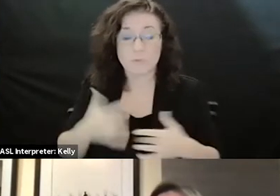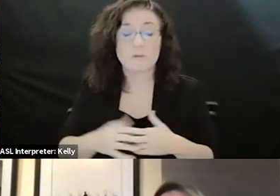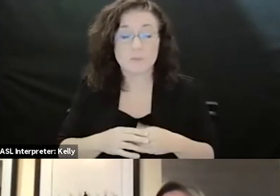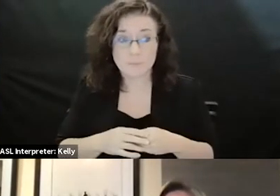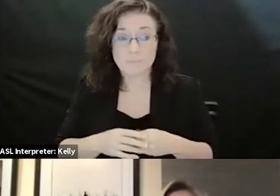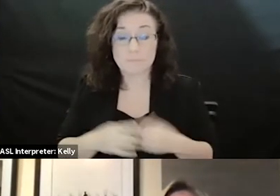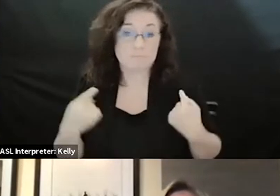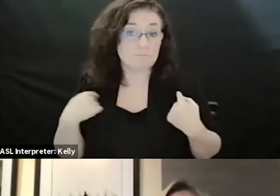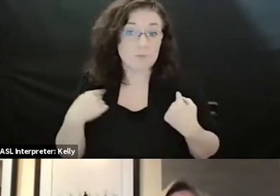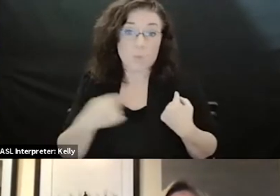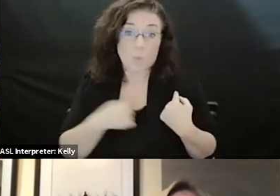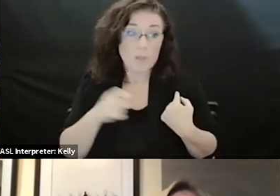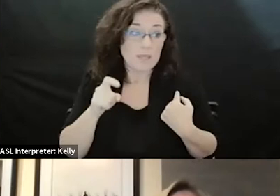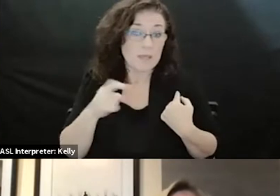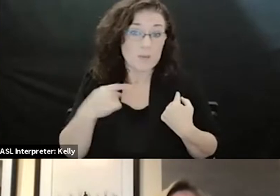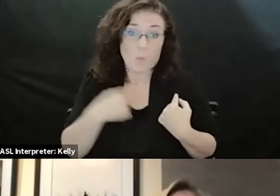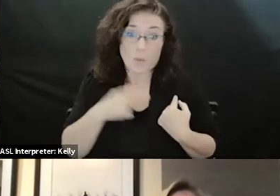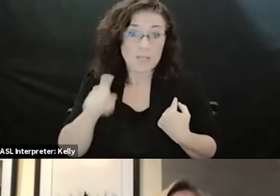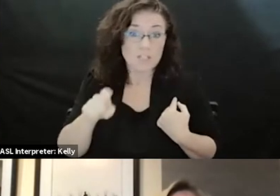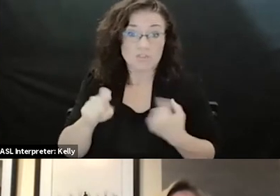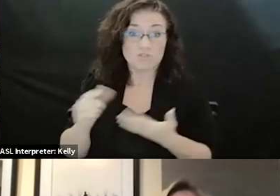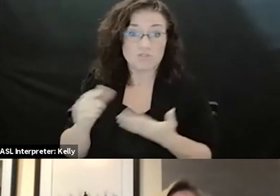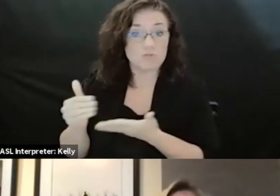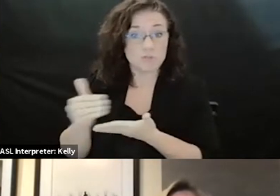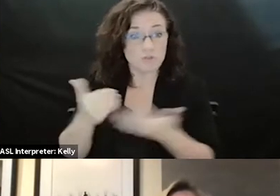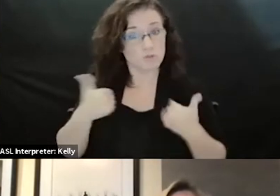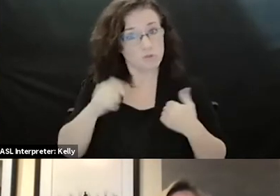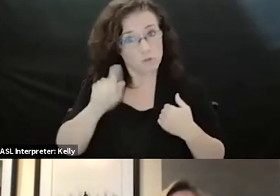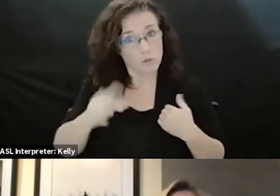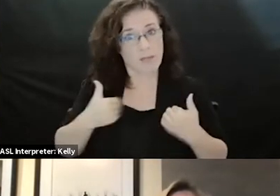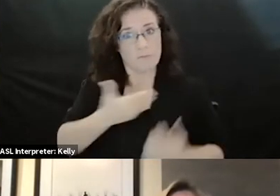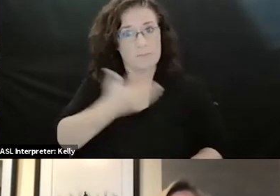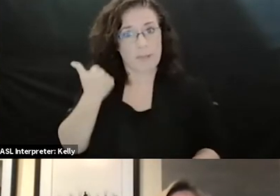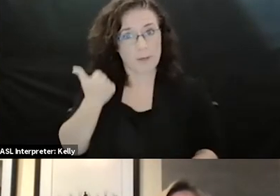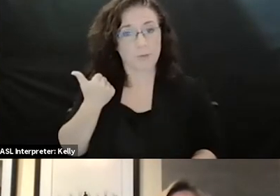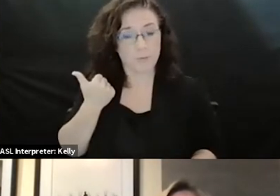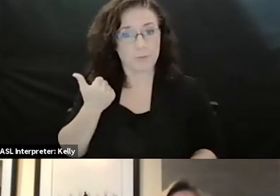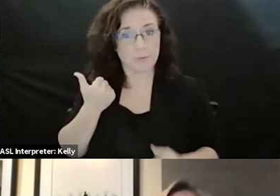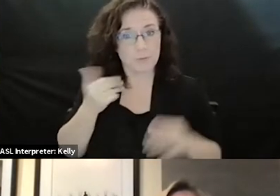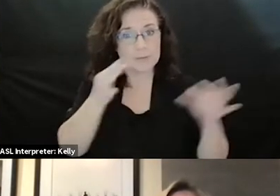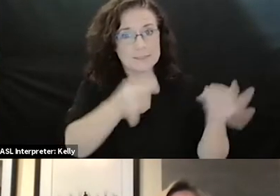deserve better we deserve better and our children deserve to be protected thank you